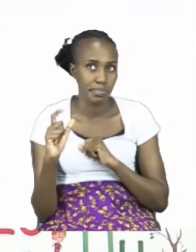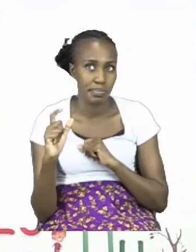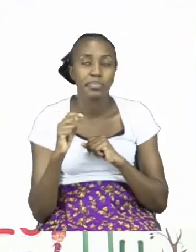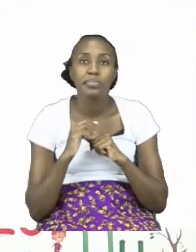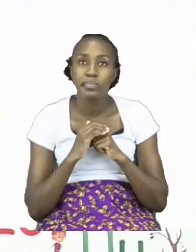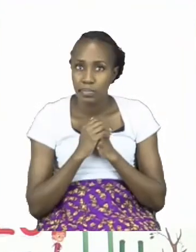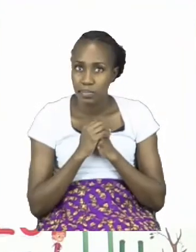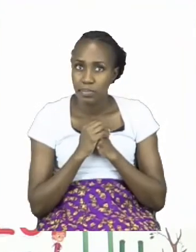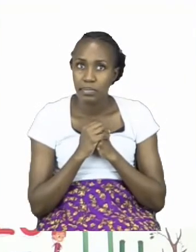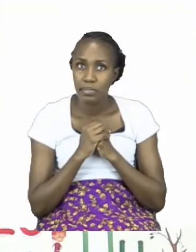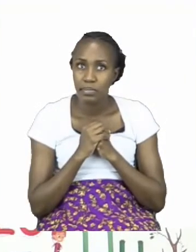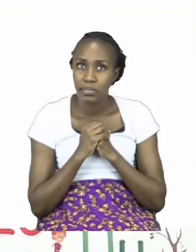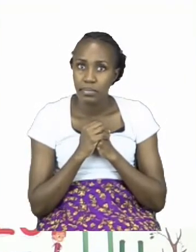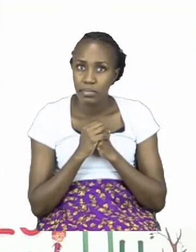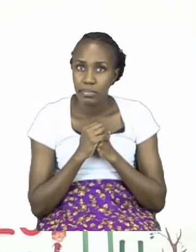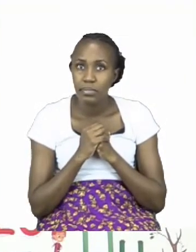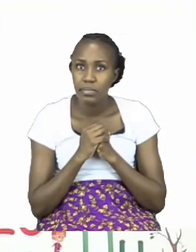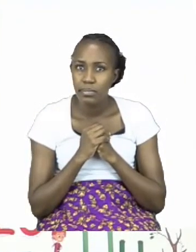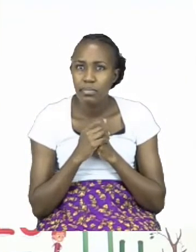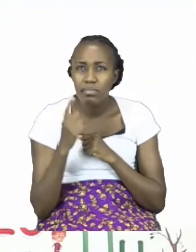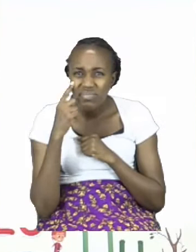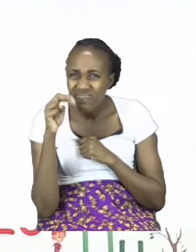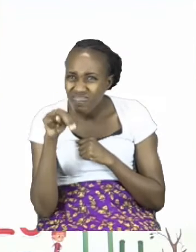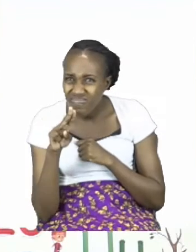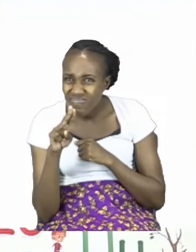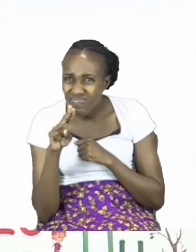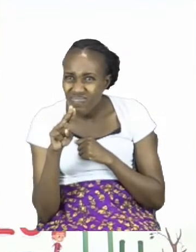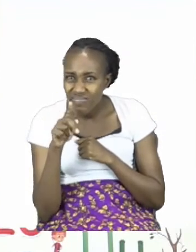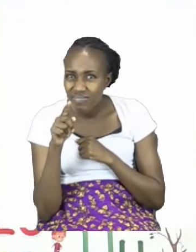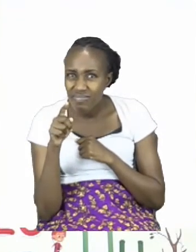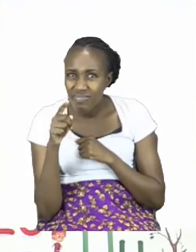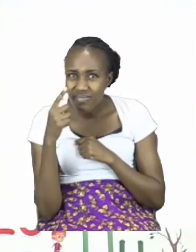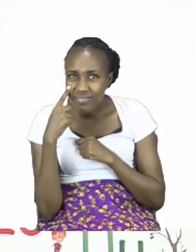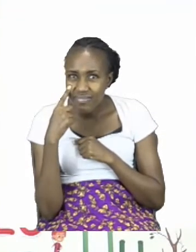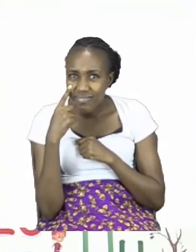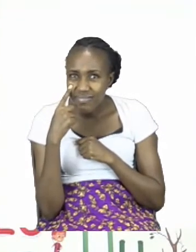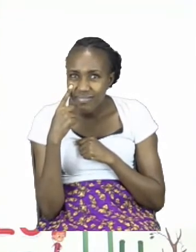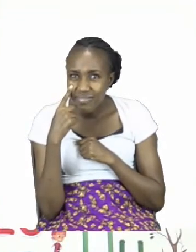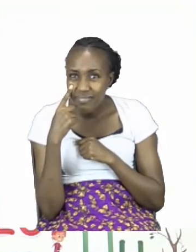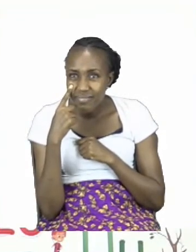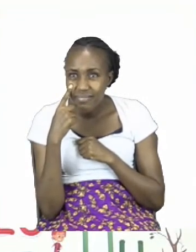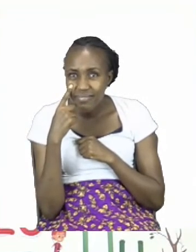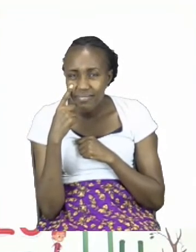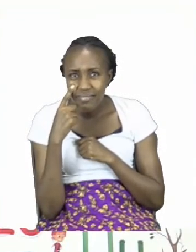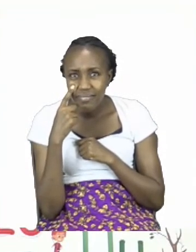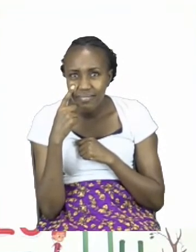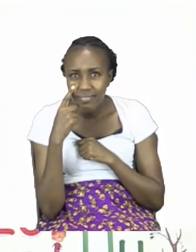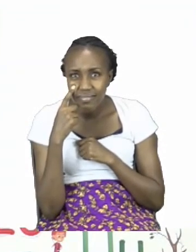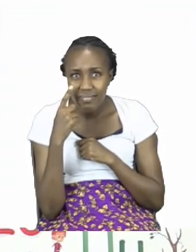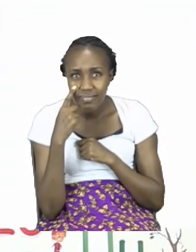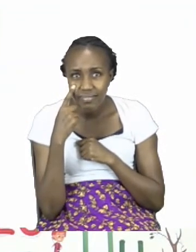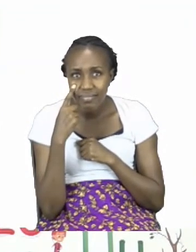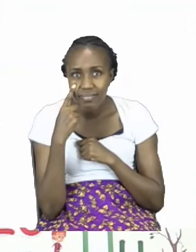So are there any units, or tens rather, that start with 9? So we're looking for